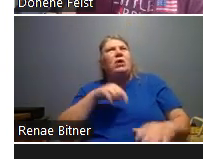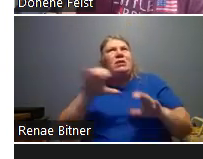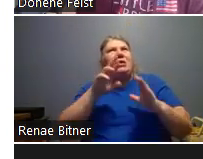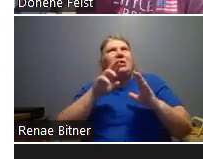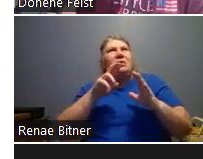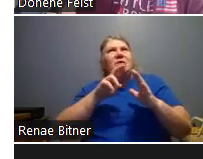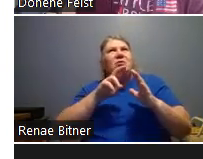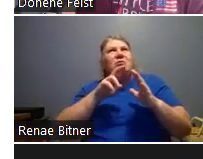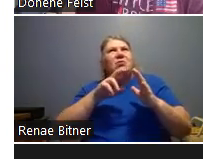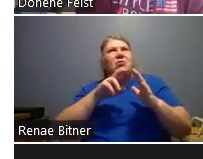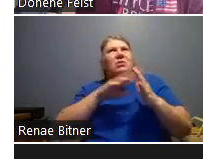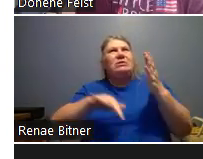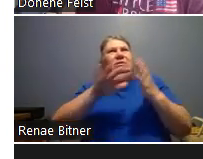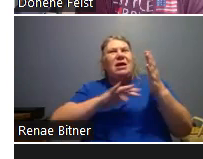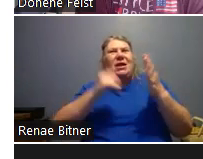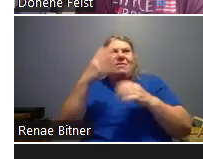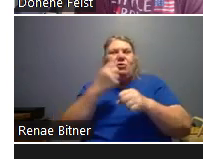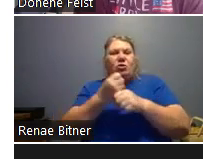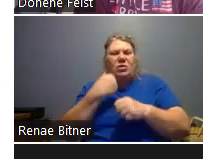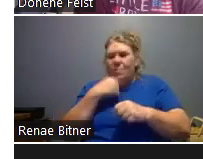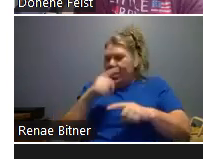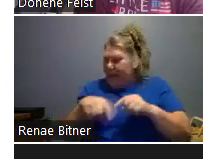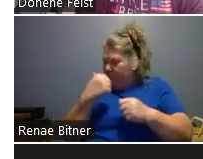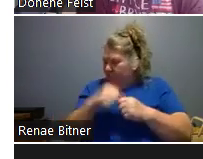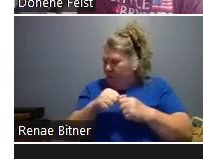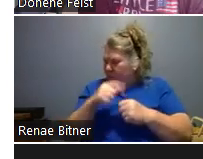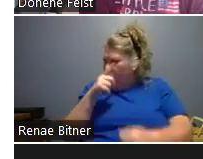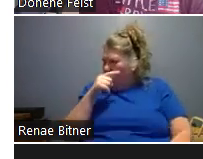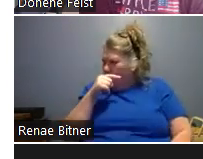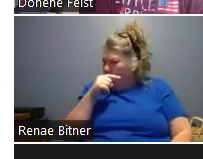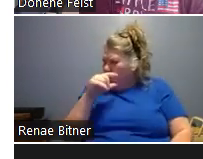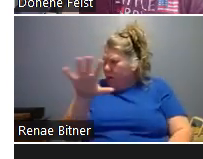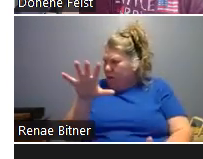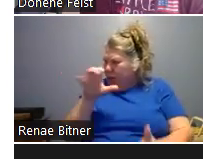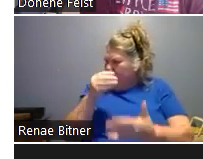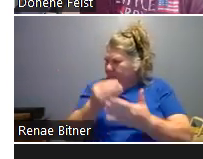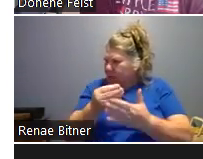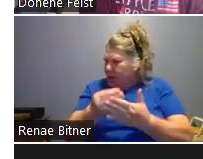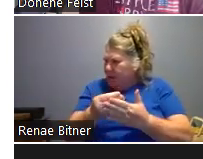back about, I can't remember who we had gotten some grant funds to, but we